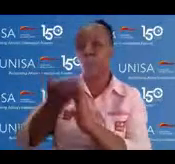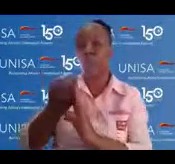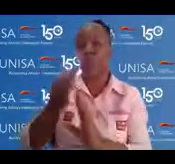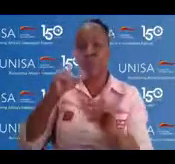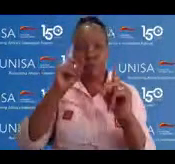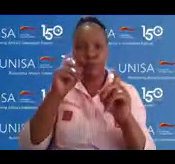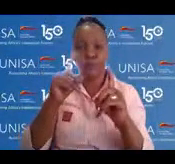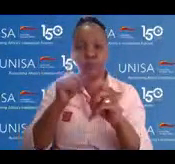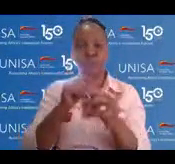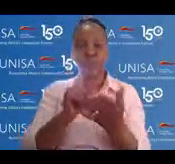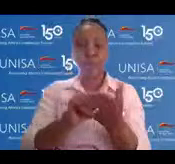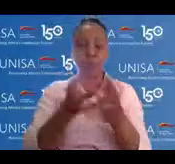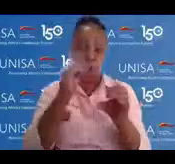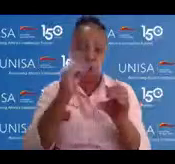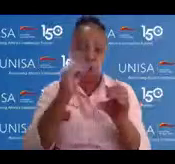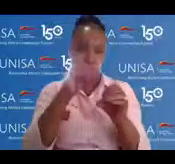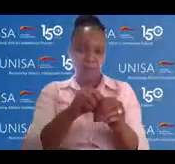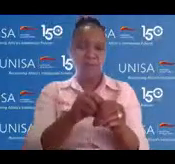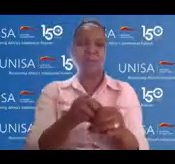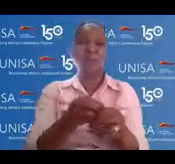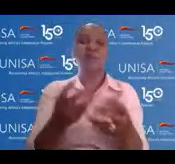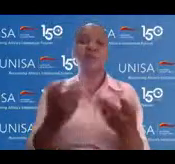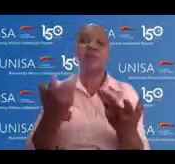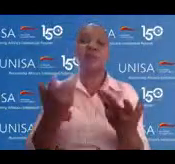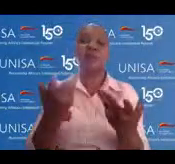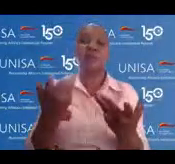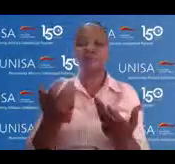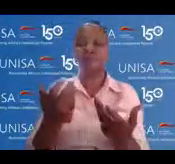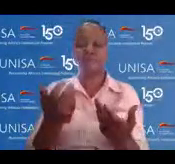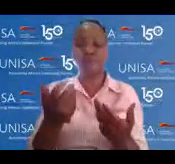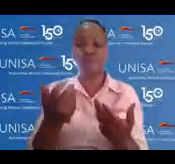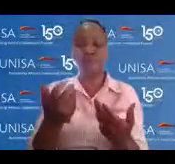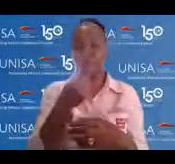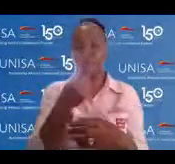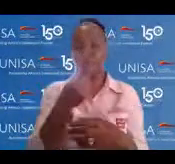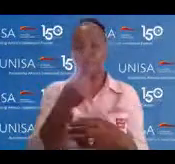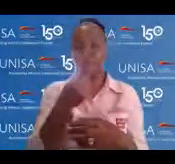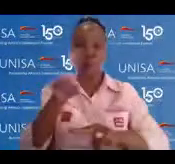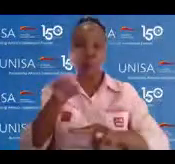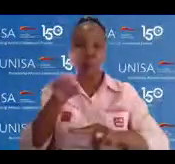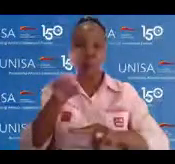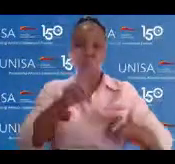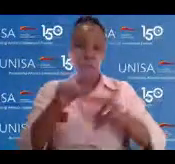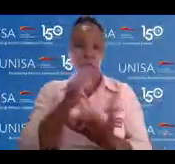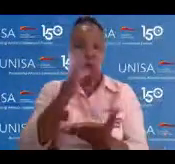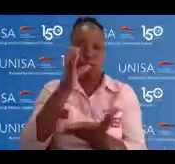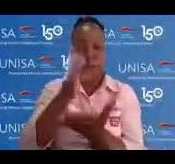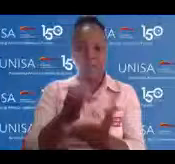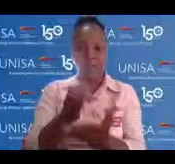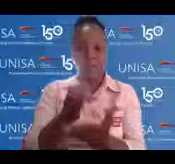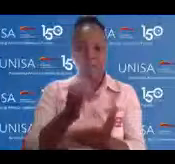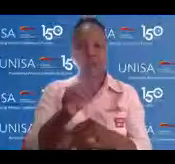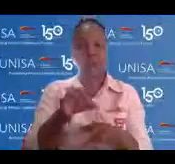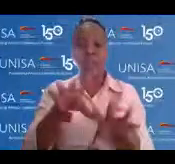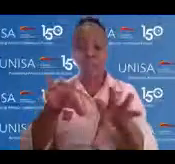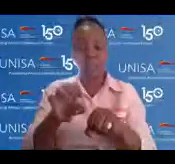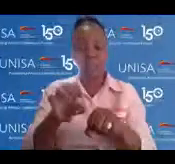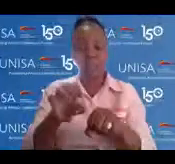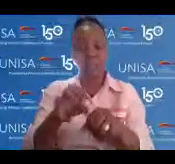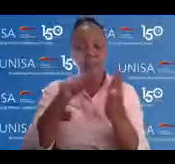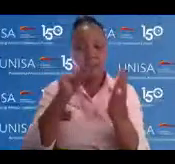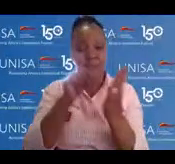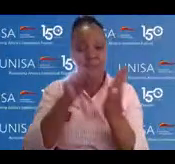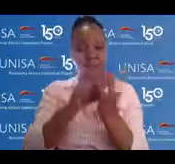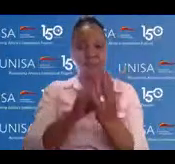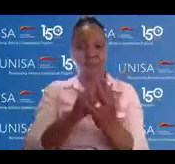in. But for the proctoring, to confirm your proctoring and even your examination date, you don't log in, you just scroll